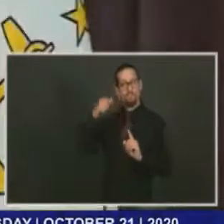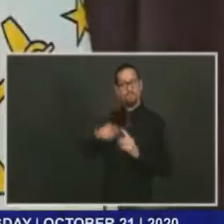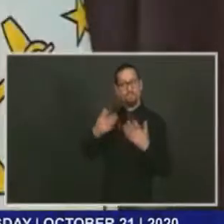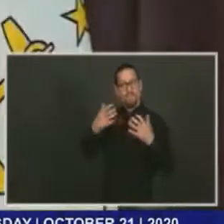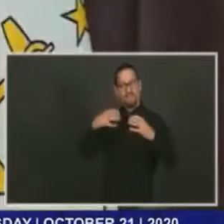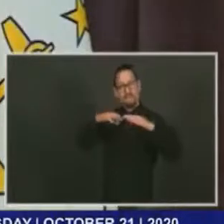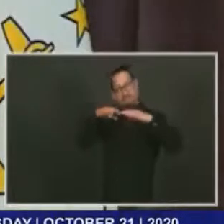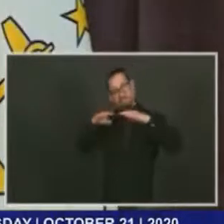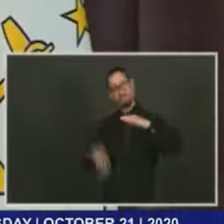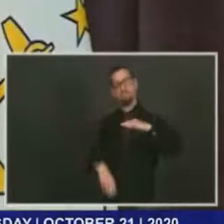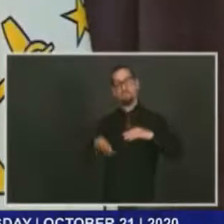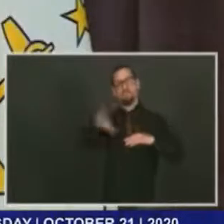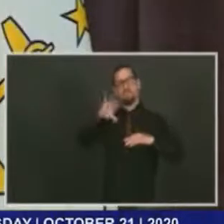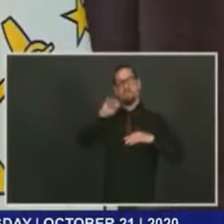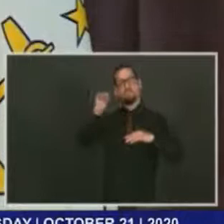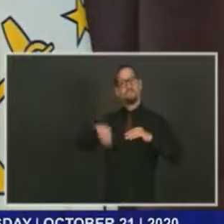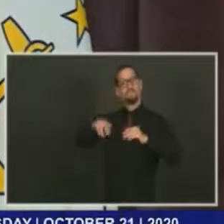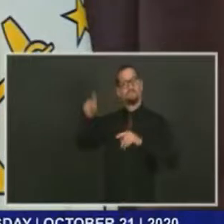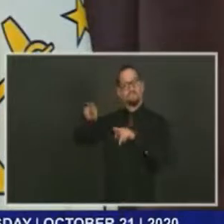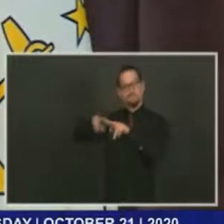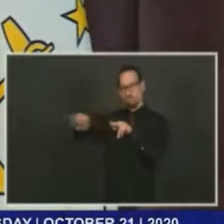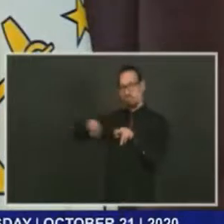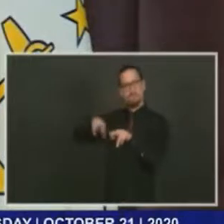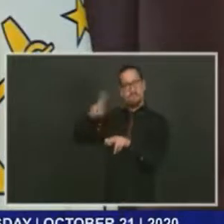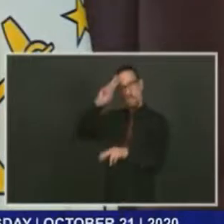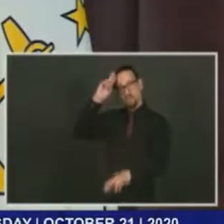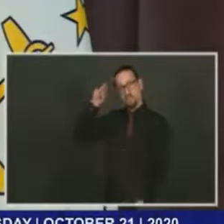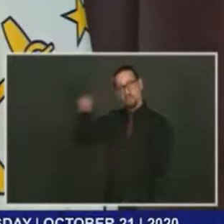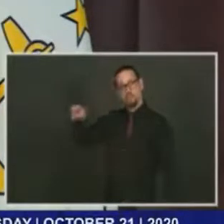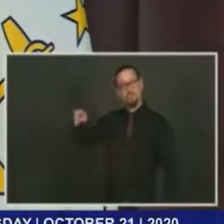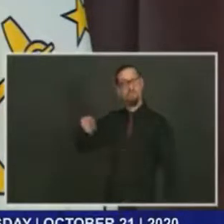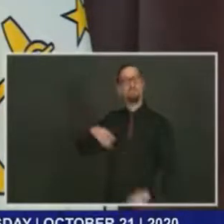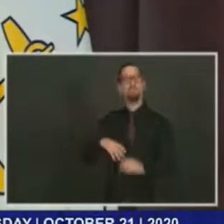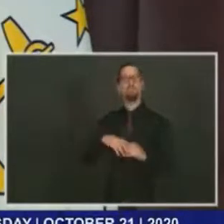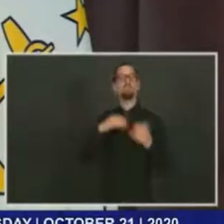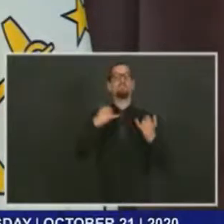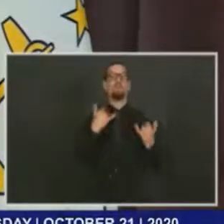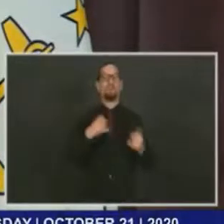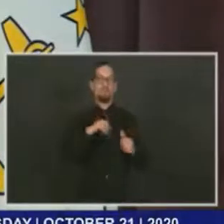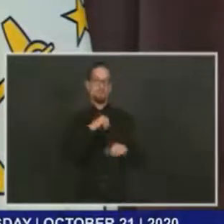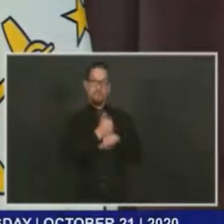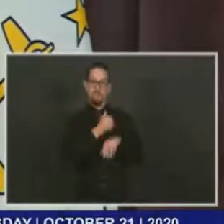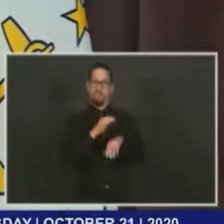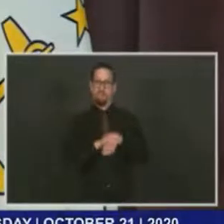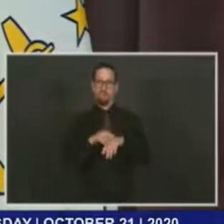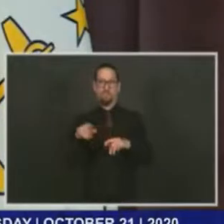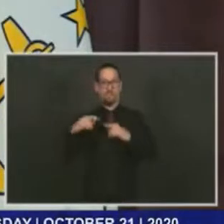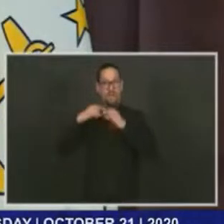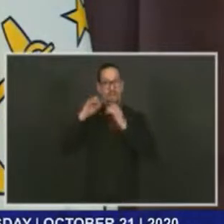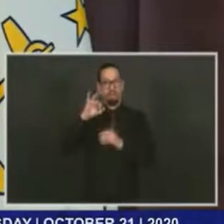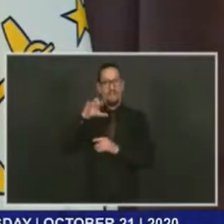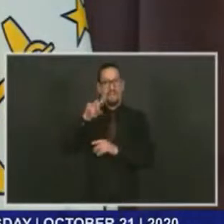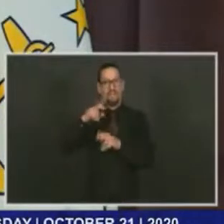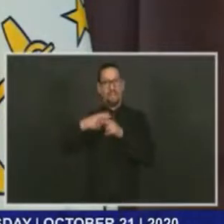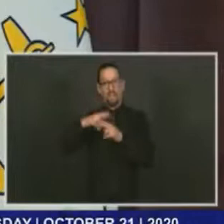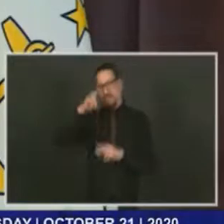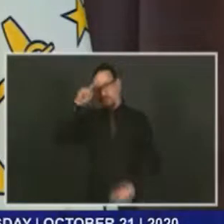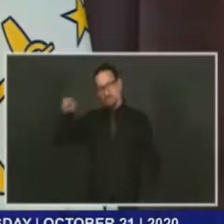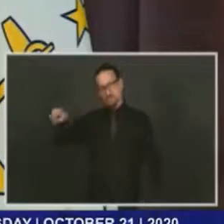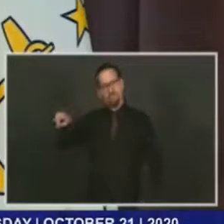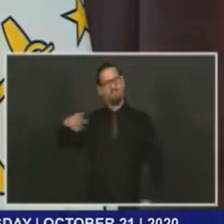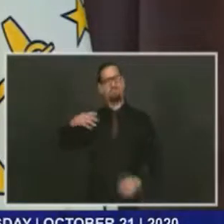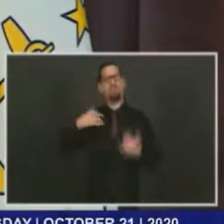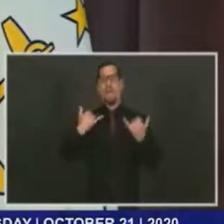not worried at all at the moment about opening a field hospital. So let's not get there. So don't say